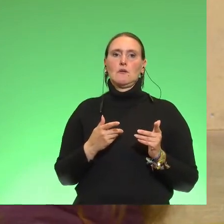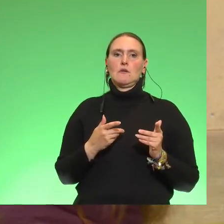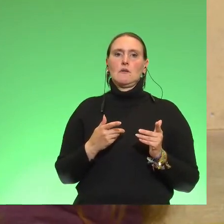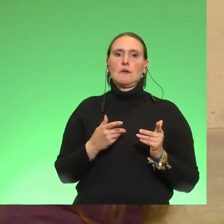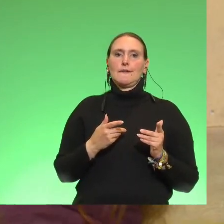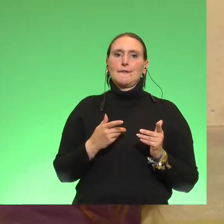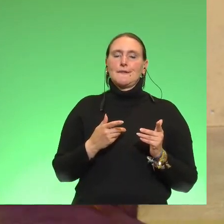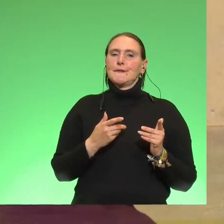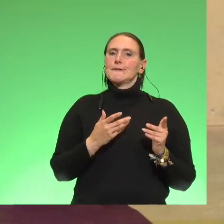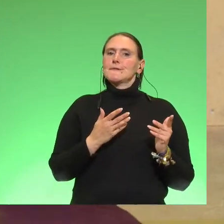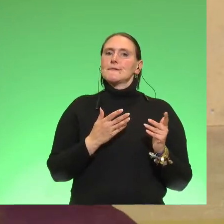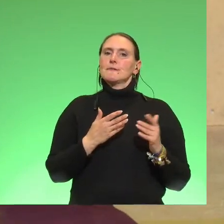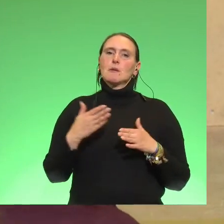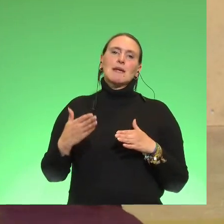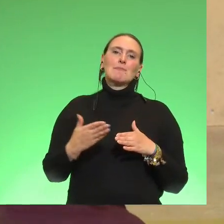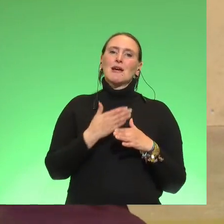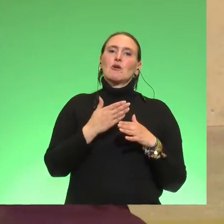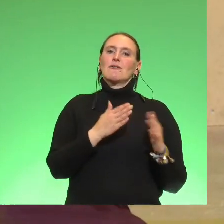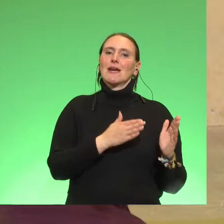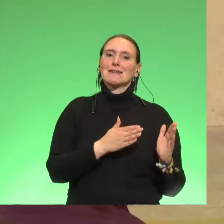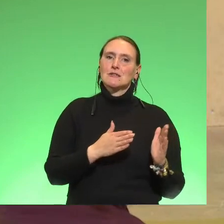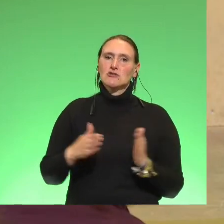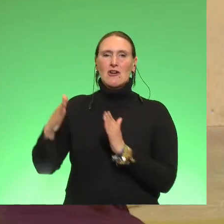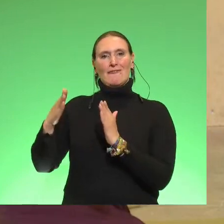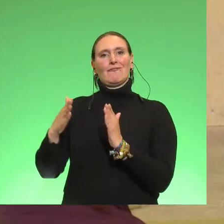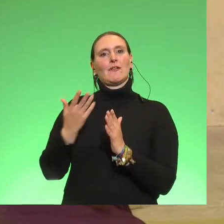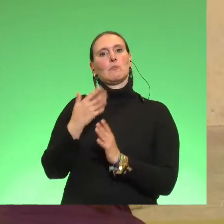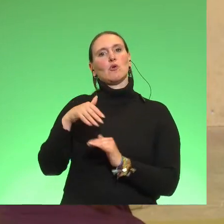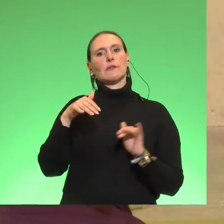see it not now, immediately, but I also think there is